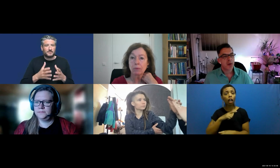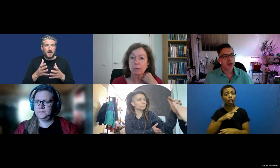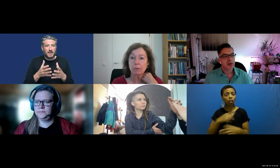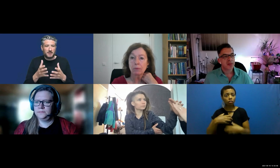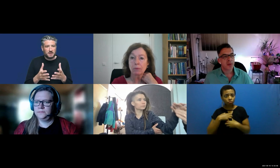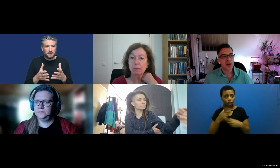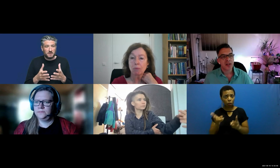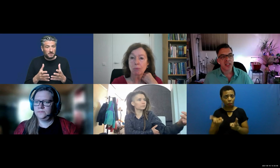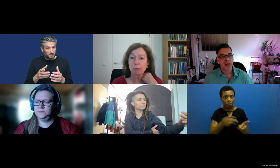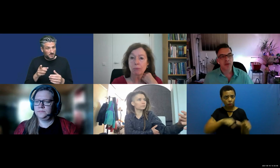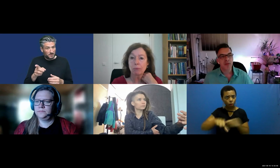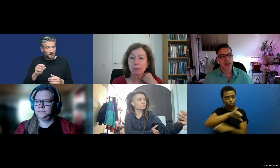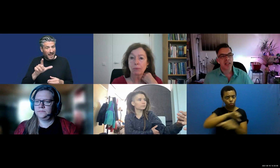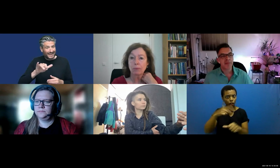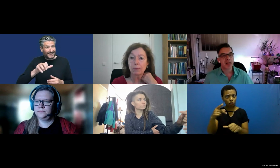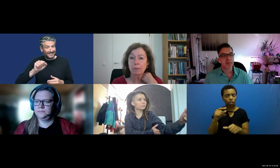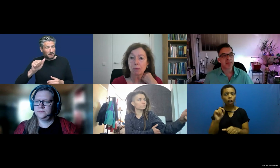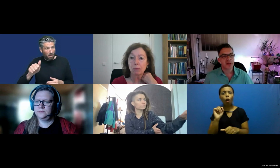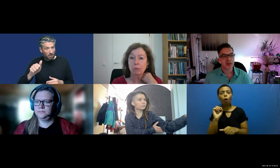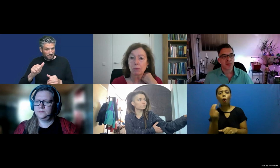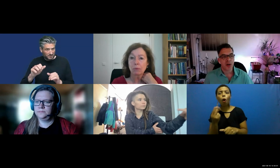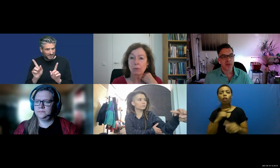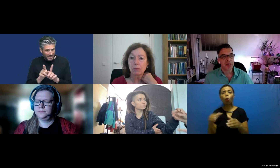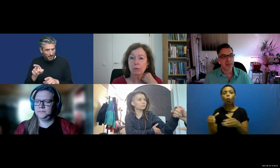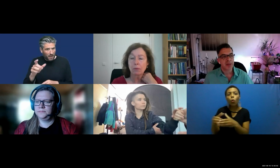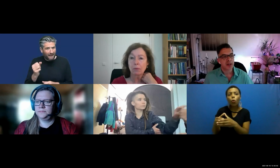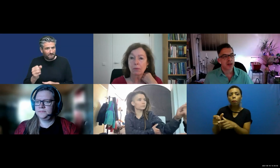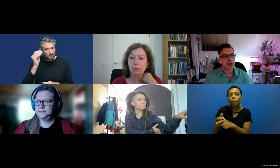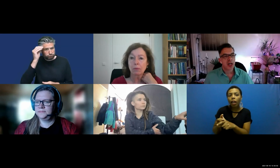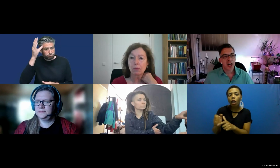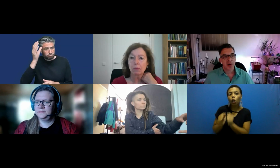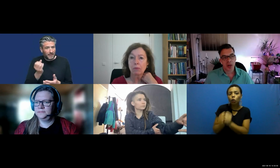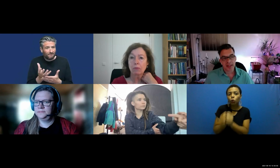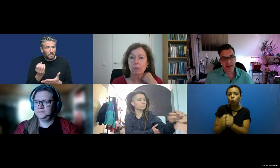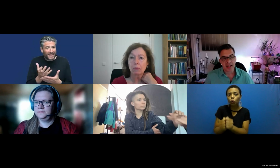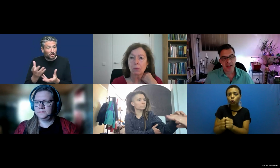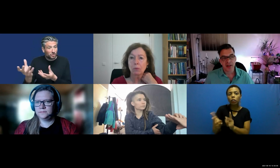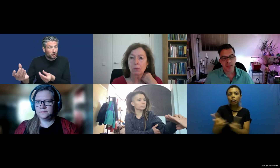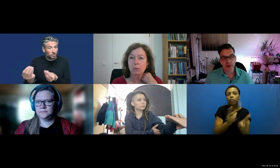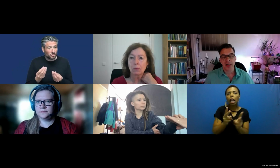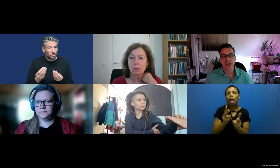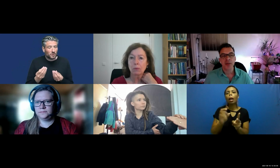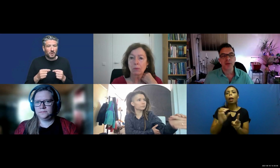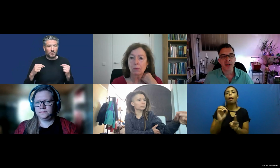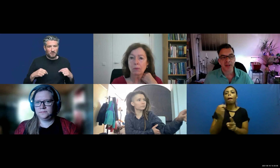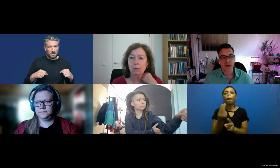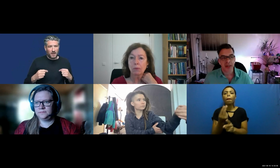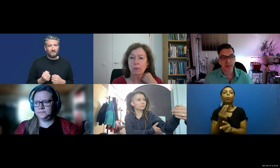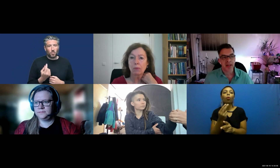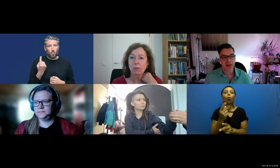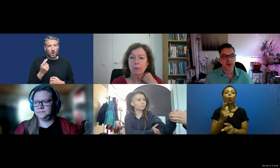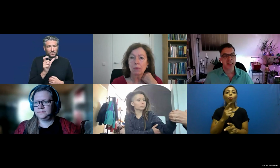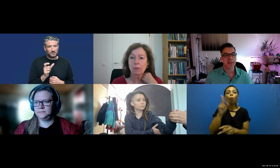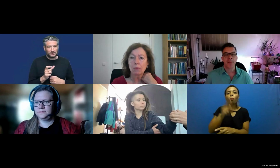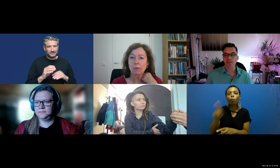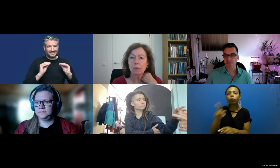them? We're a small team of one deafblind person, one rehab teacher, and one sign interpreter, and then she provides her